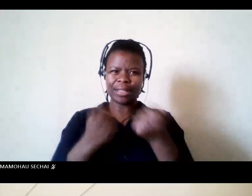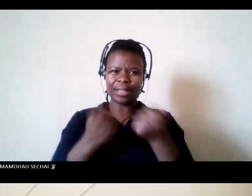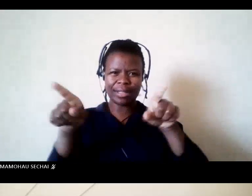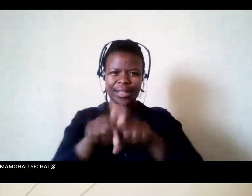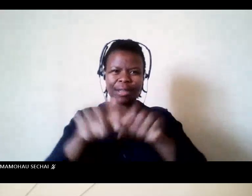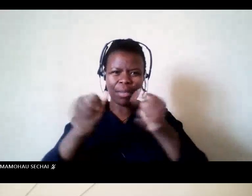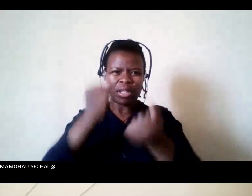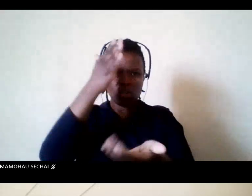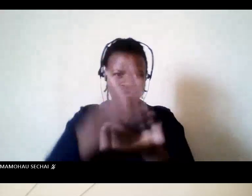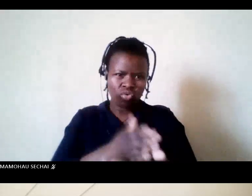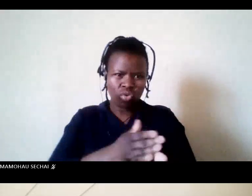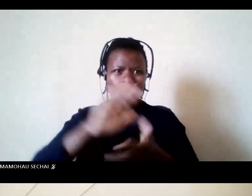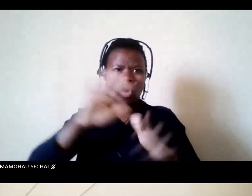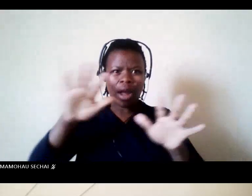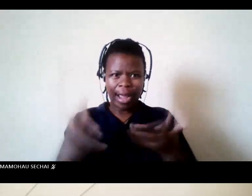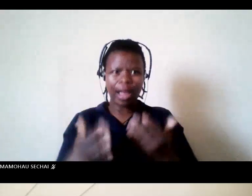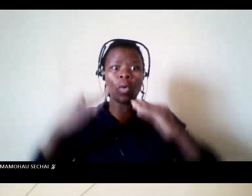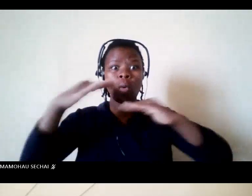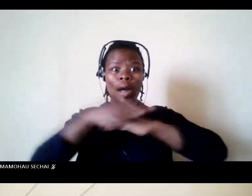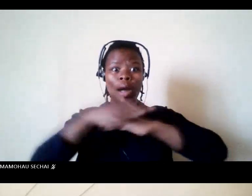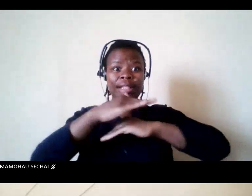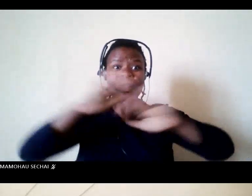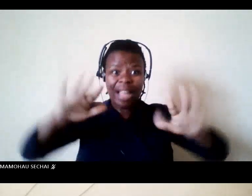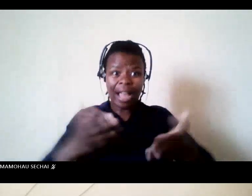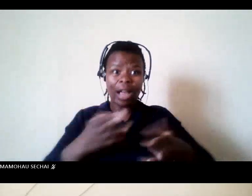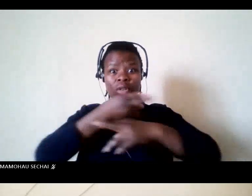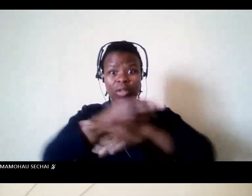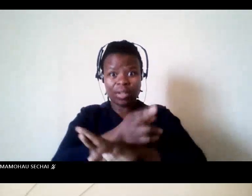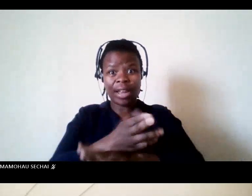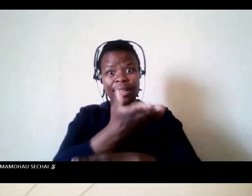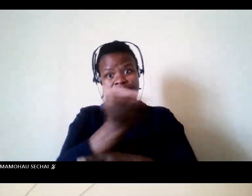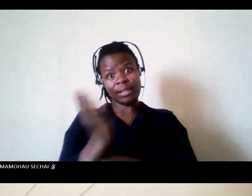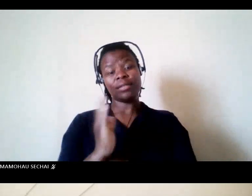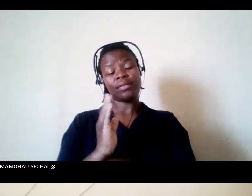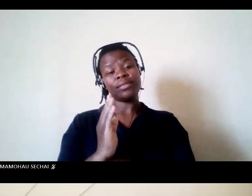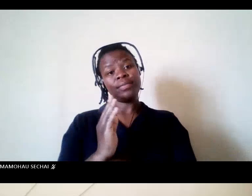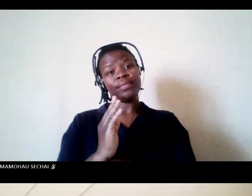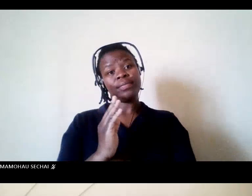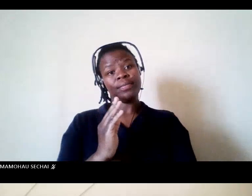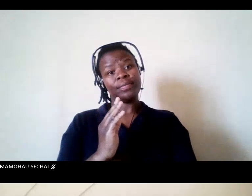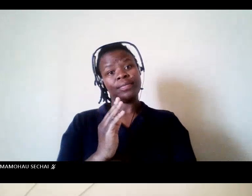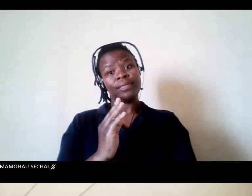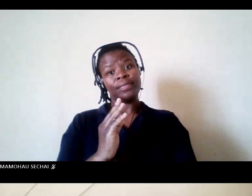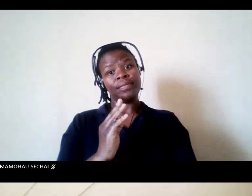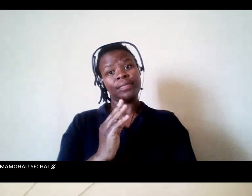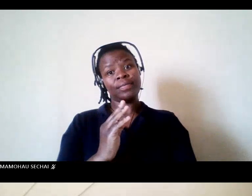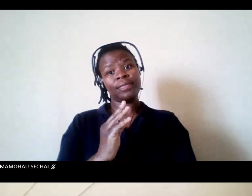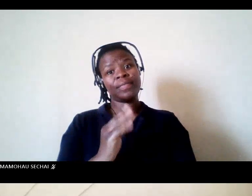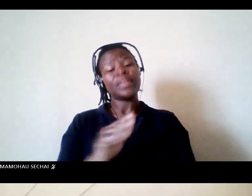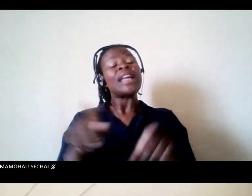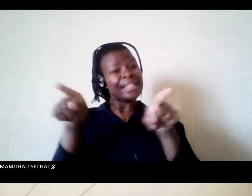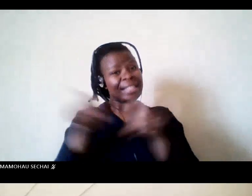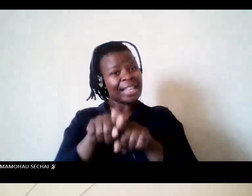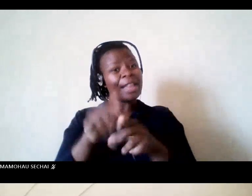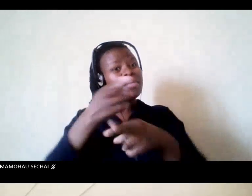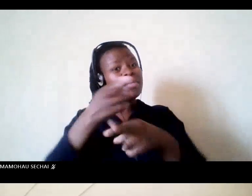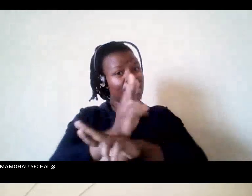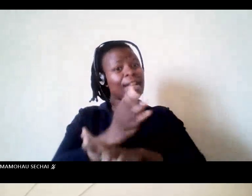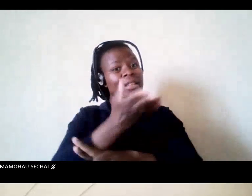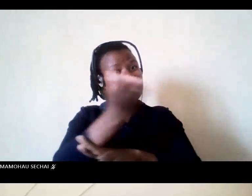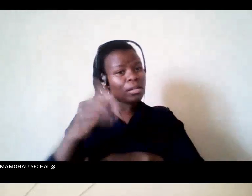to access those rights that they're entitled to. And those rights are usually